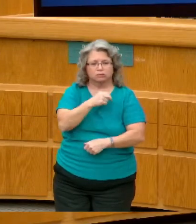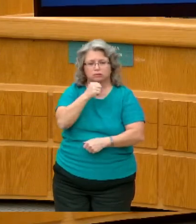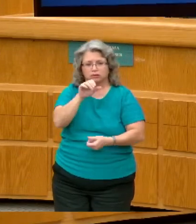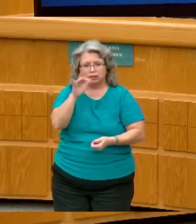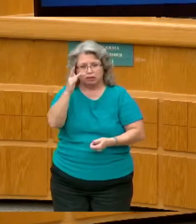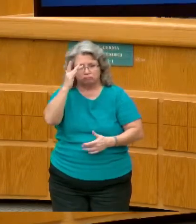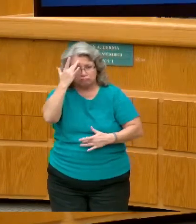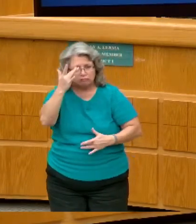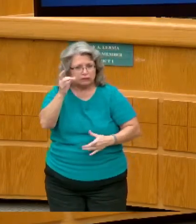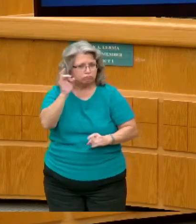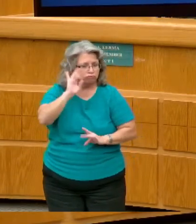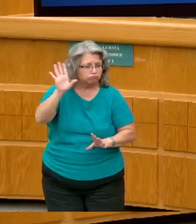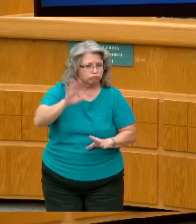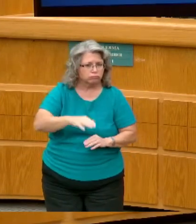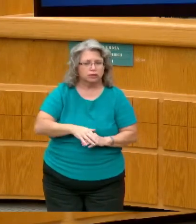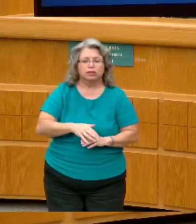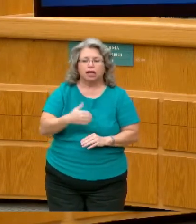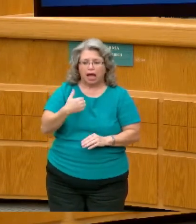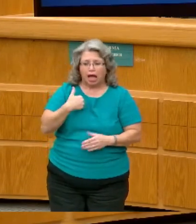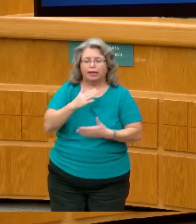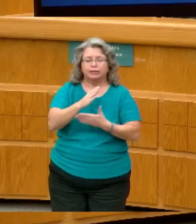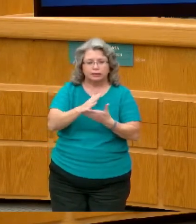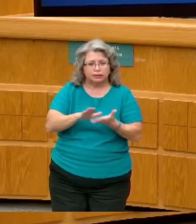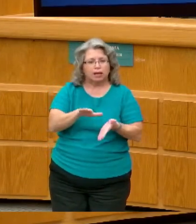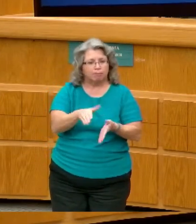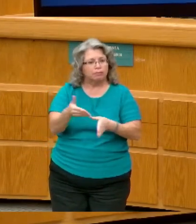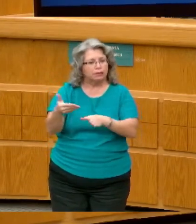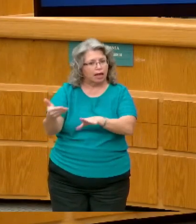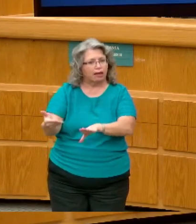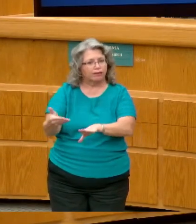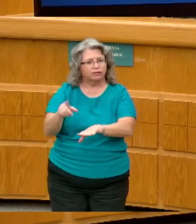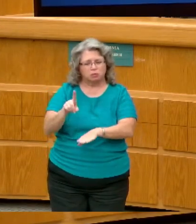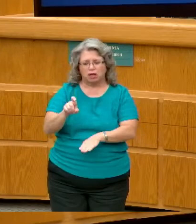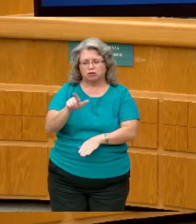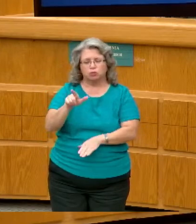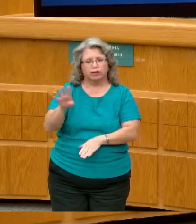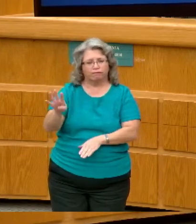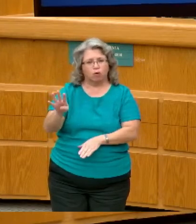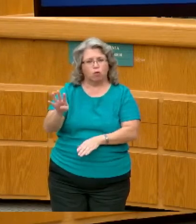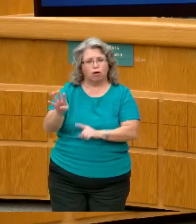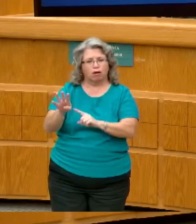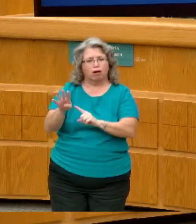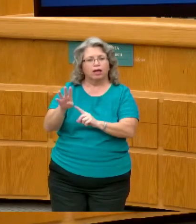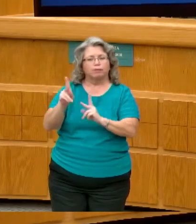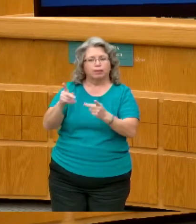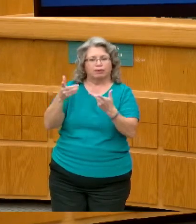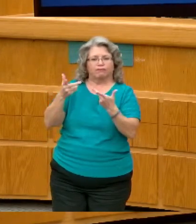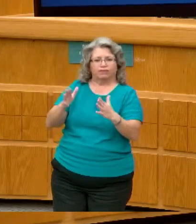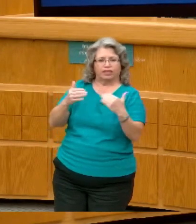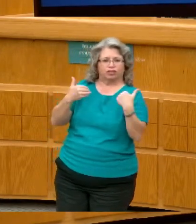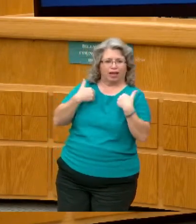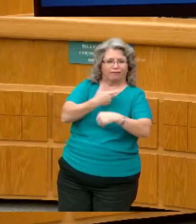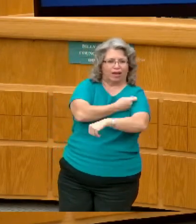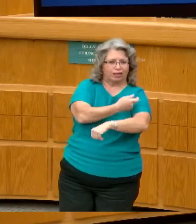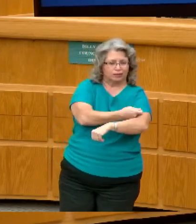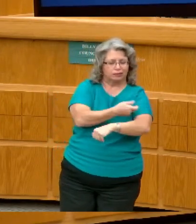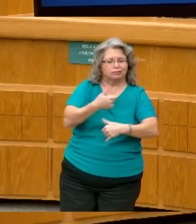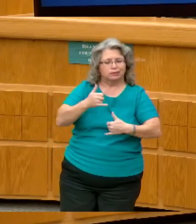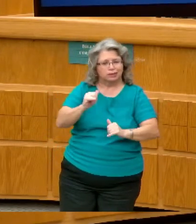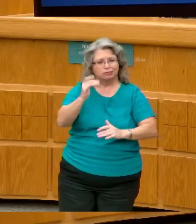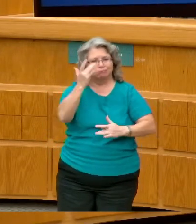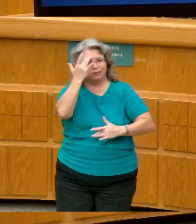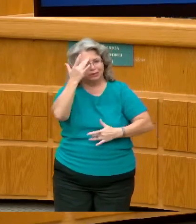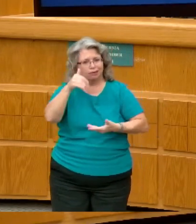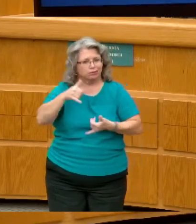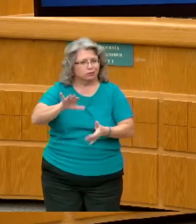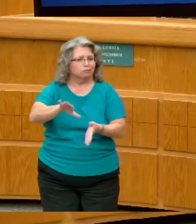deaths, 124, and again, those were to be expected because you have all types of vulnerable populations, and so when so many people